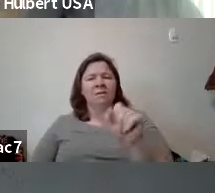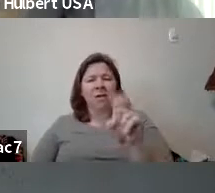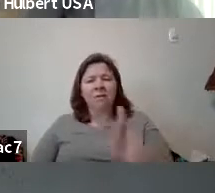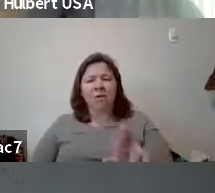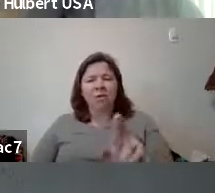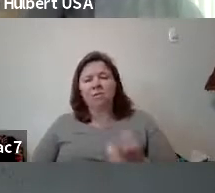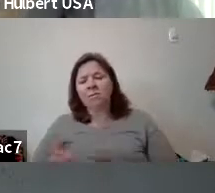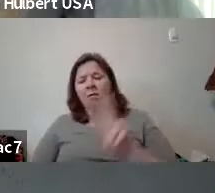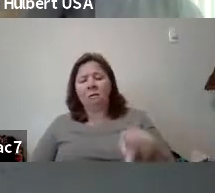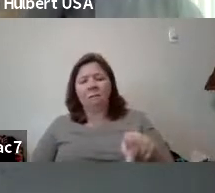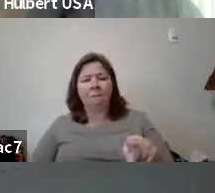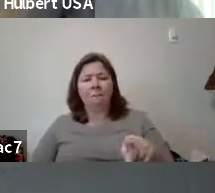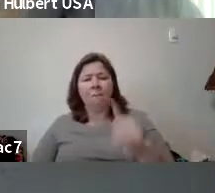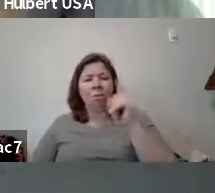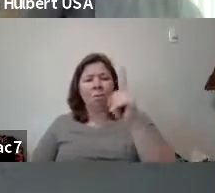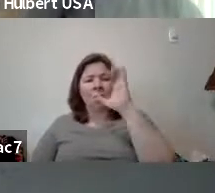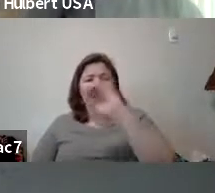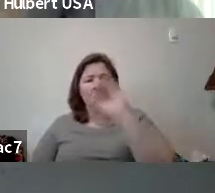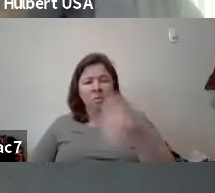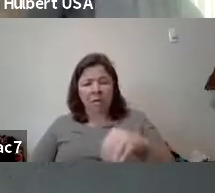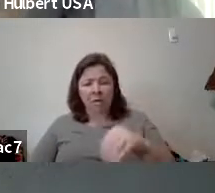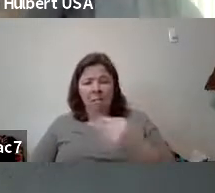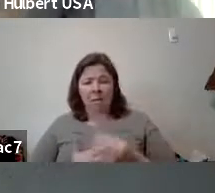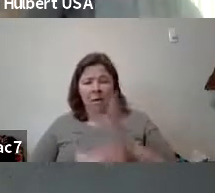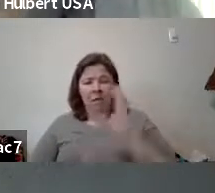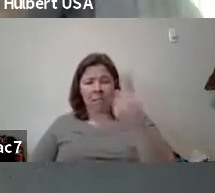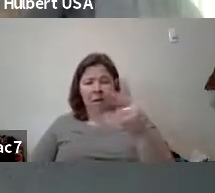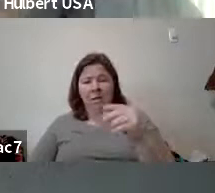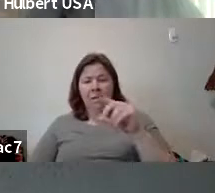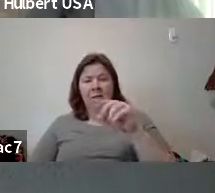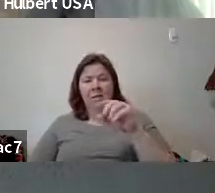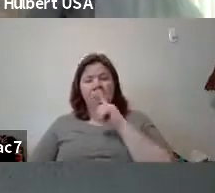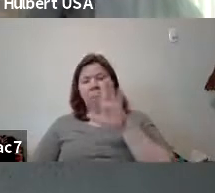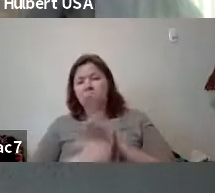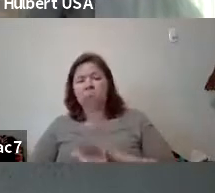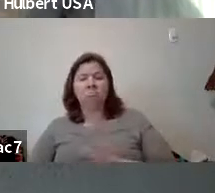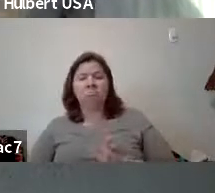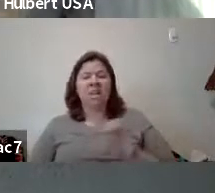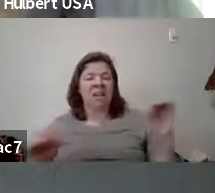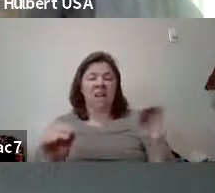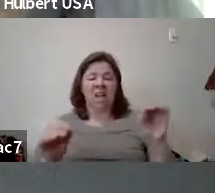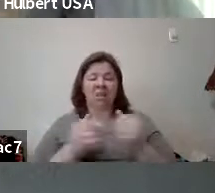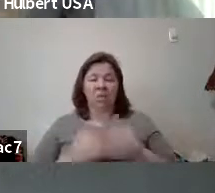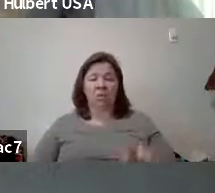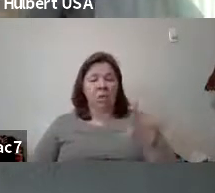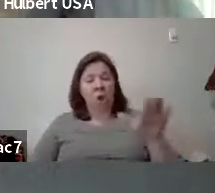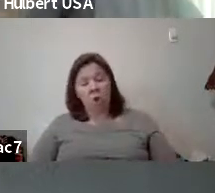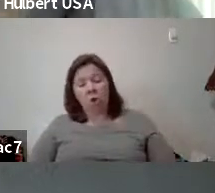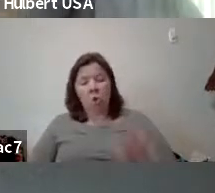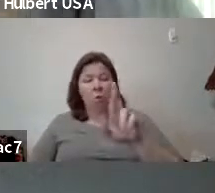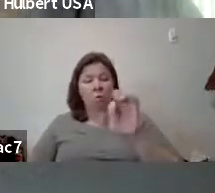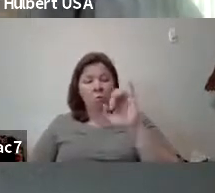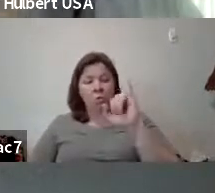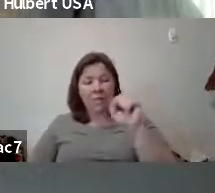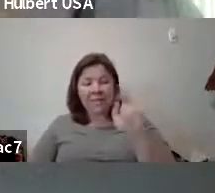sign up. There's 100% lifetime money back guarantee. You've got really nothing to lose. It's such low risk with extremely high